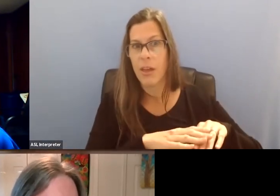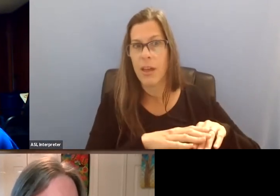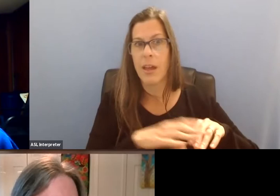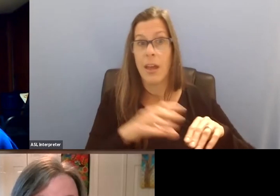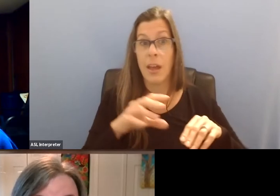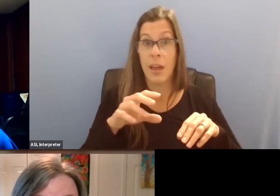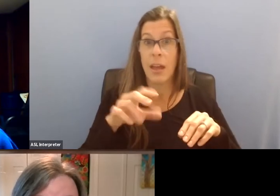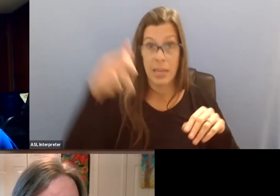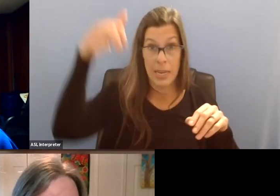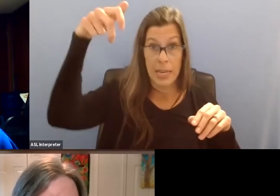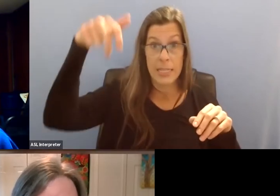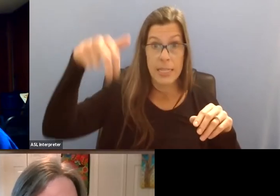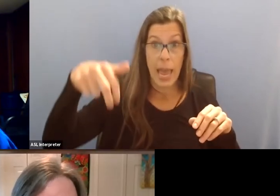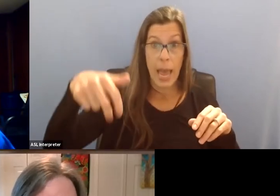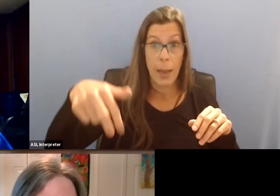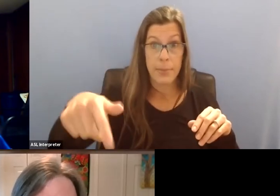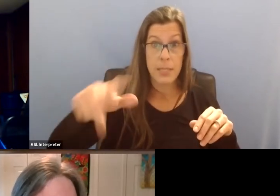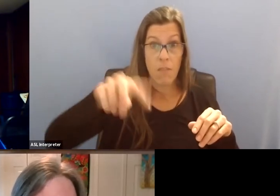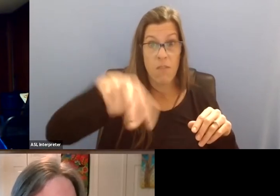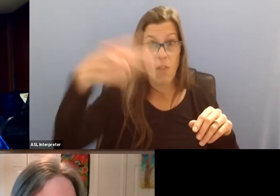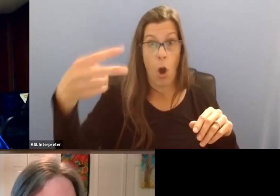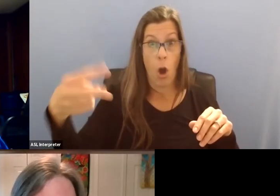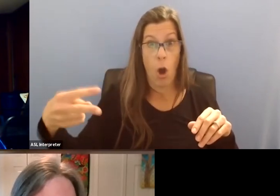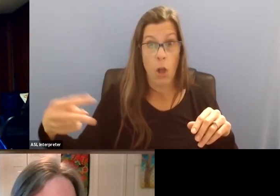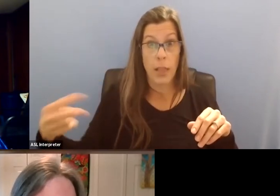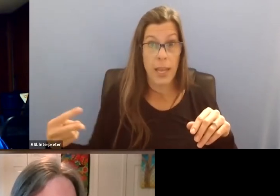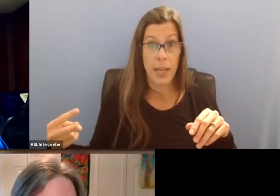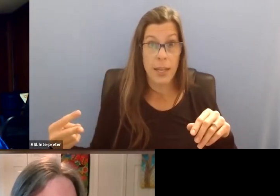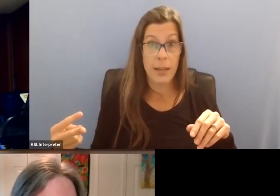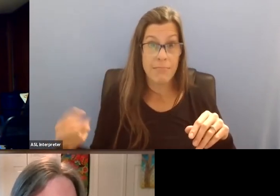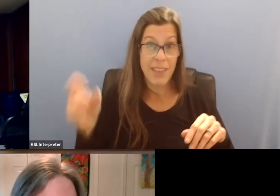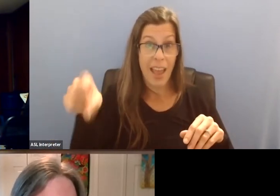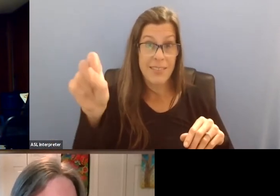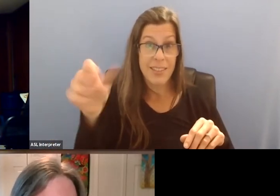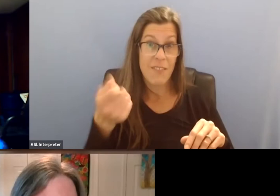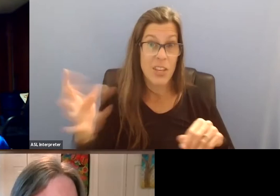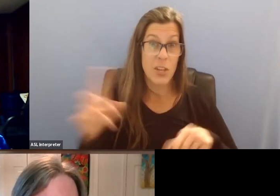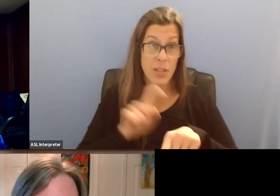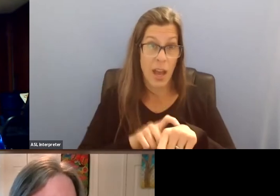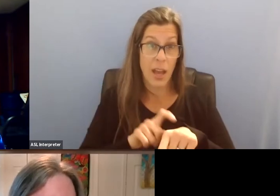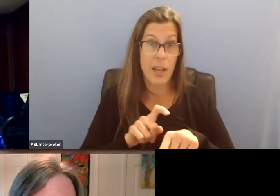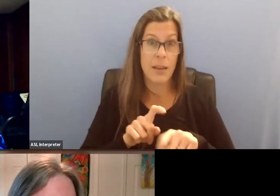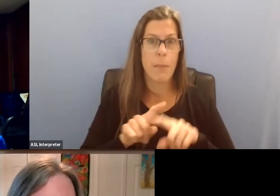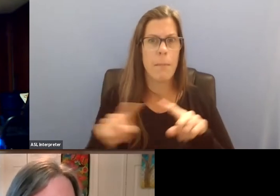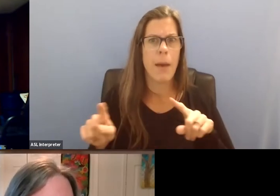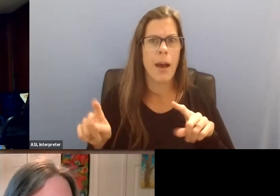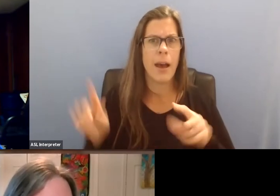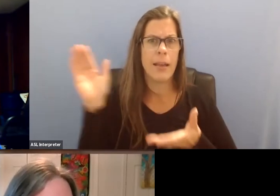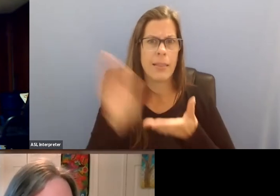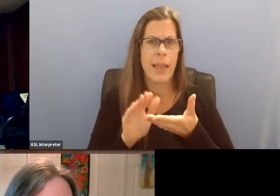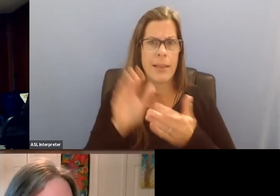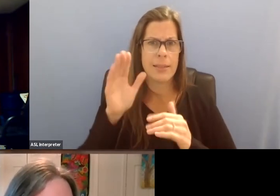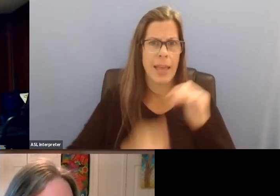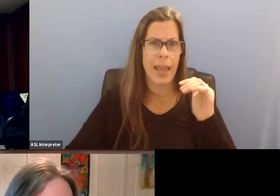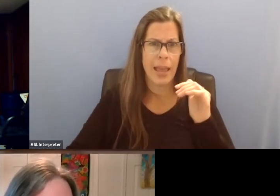the steps a couple of times in my life, but I probably have fallen fewer times than most sighted people because I am careful